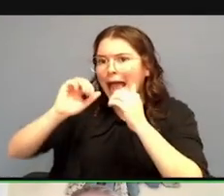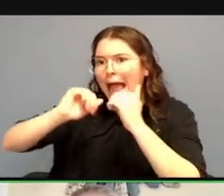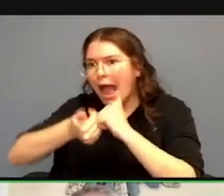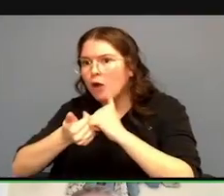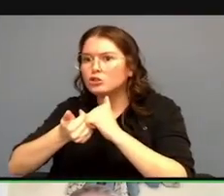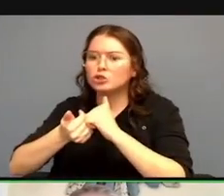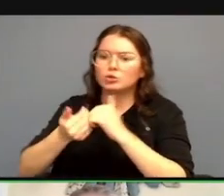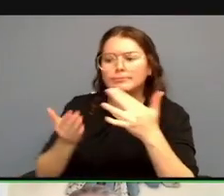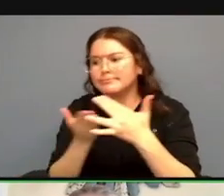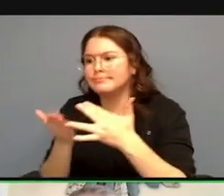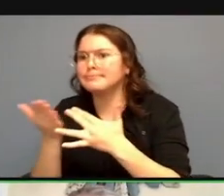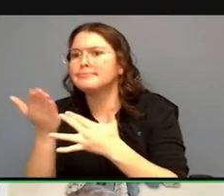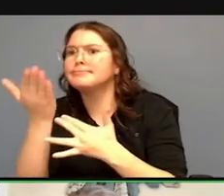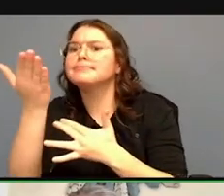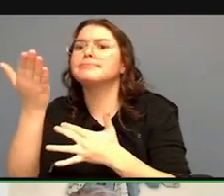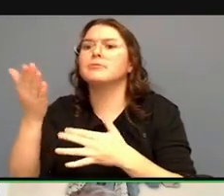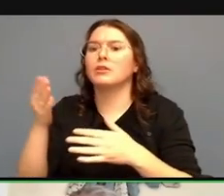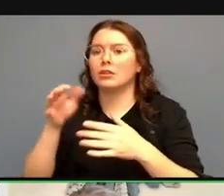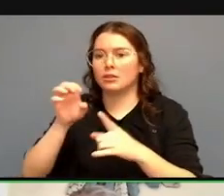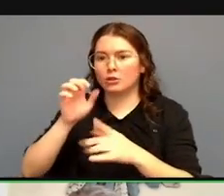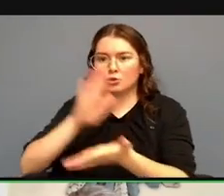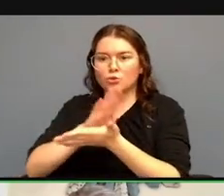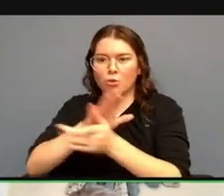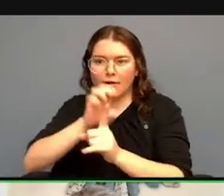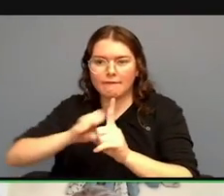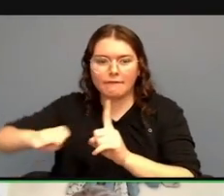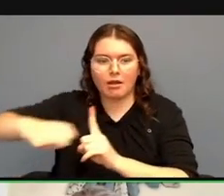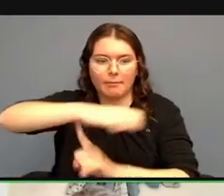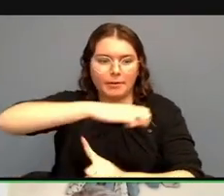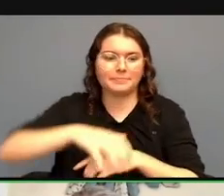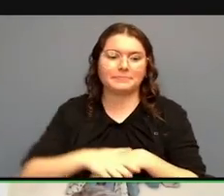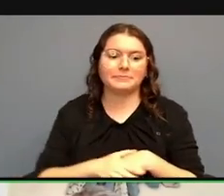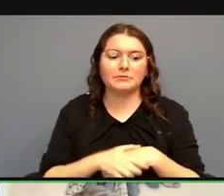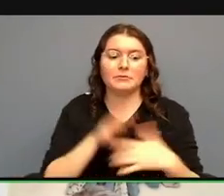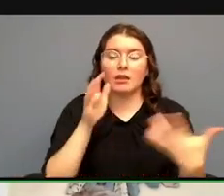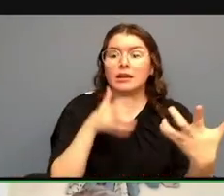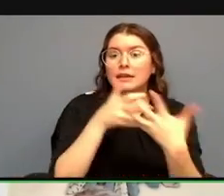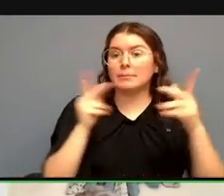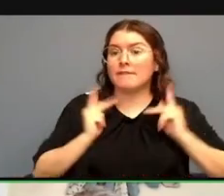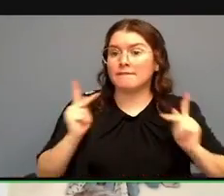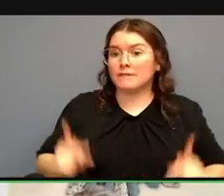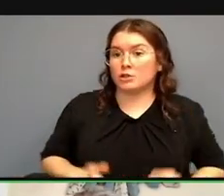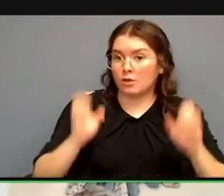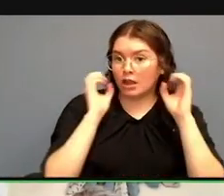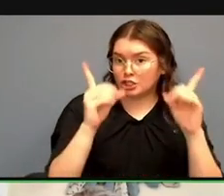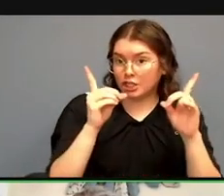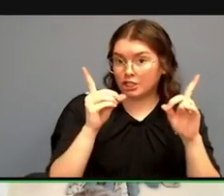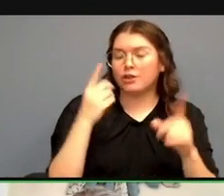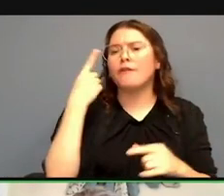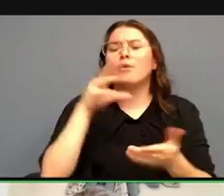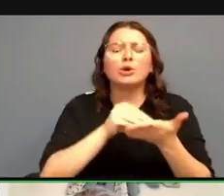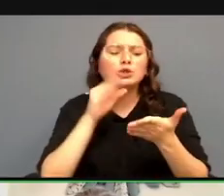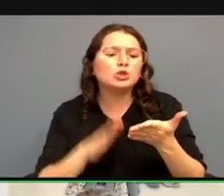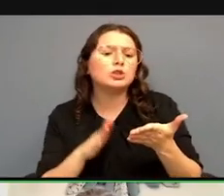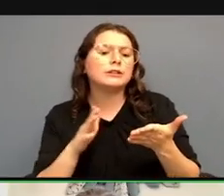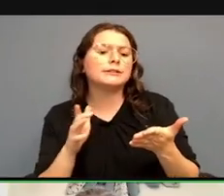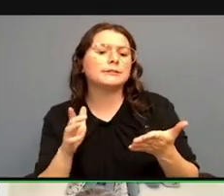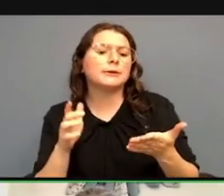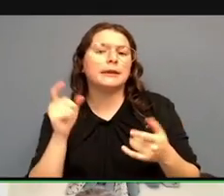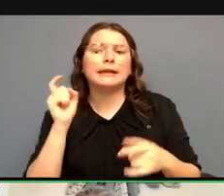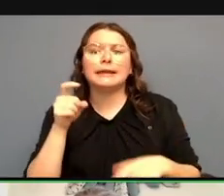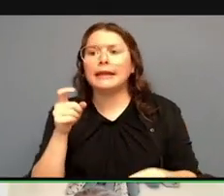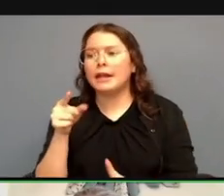environment. Adaptive physical education. Those are for students who need goals